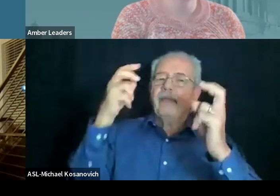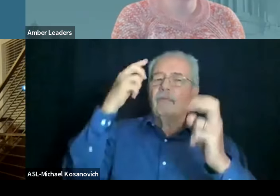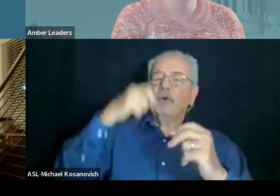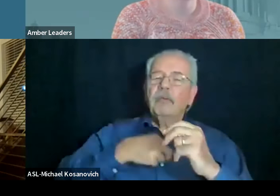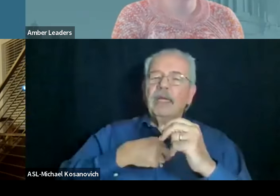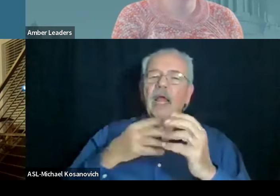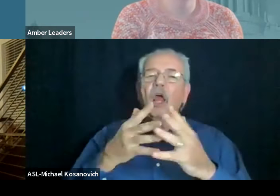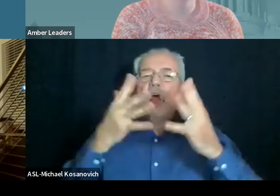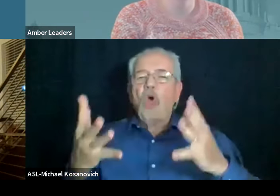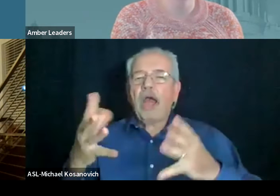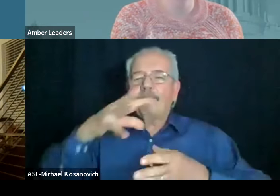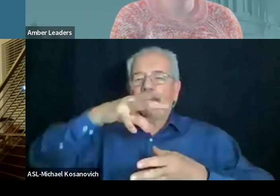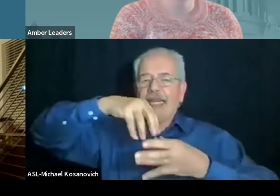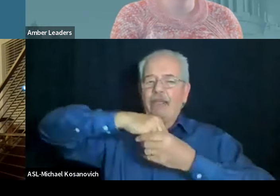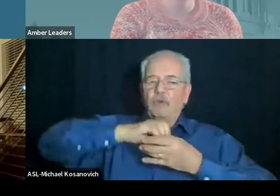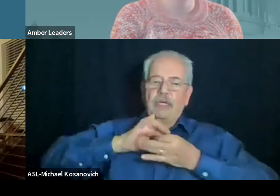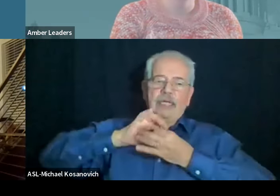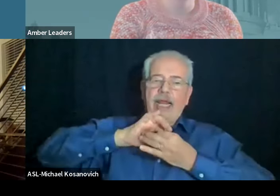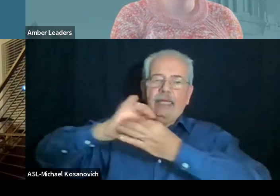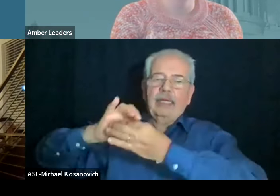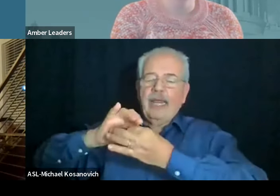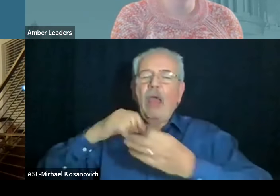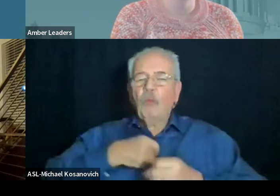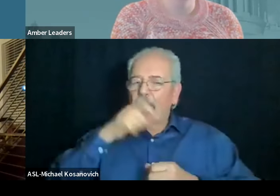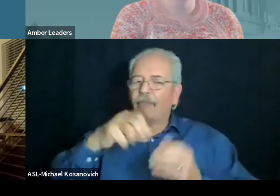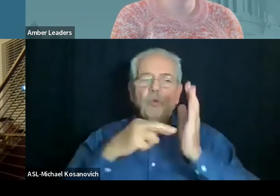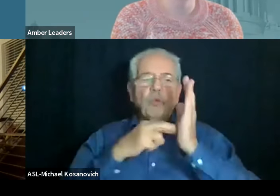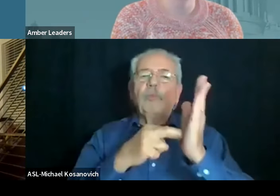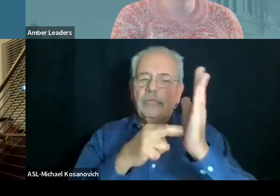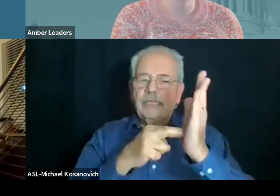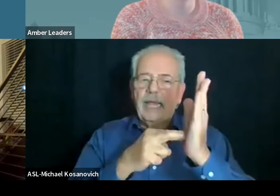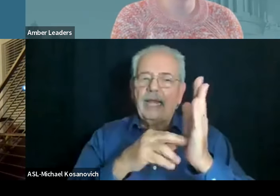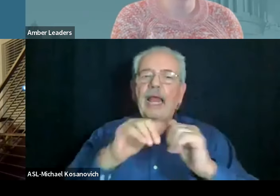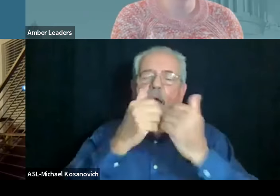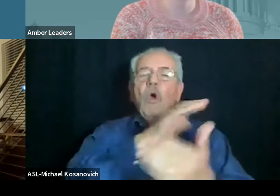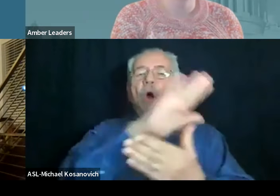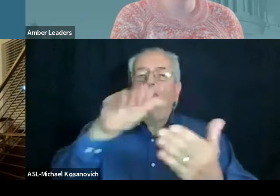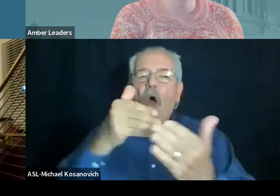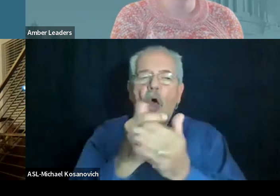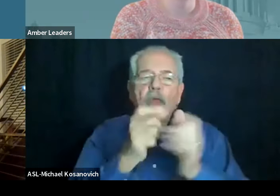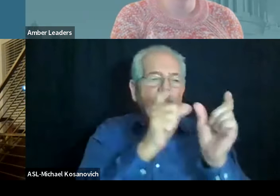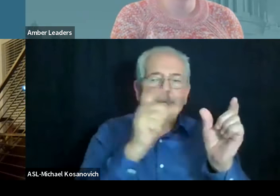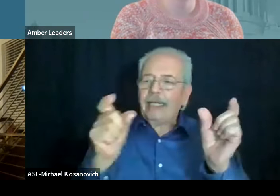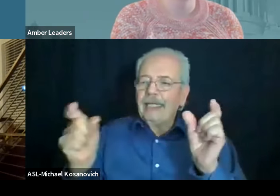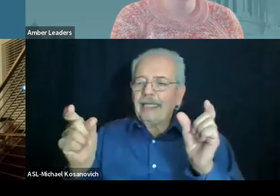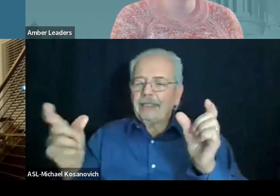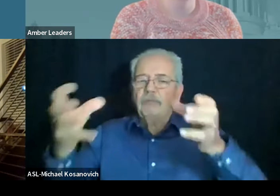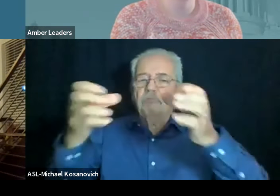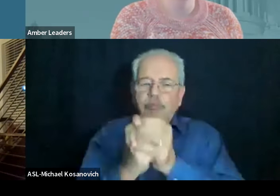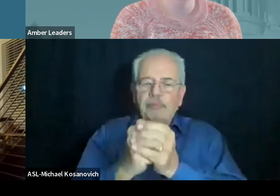lot of interconnectedness here, and we need to really represent how all of these pieces represent a system at the